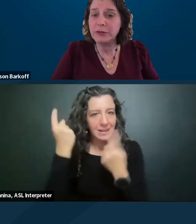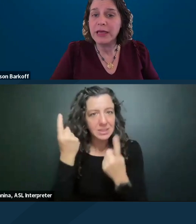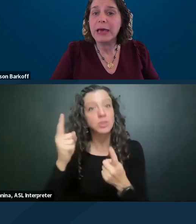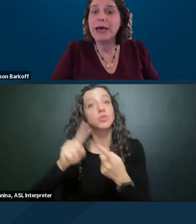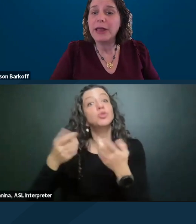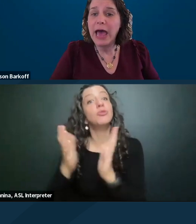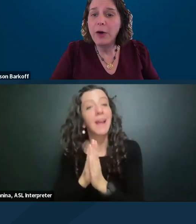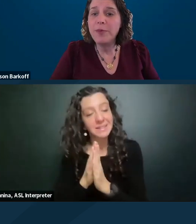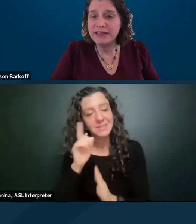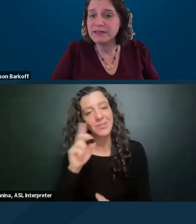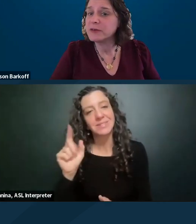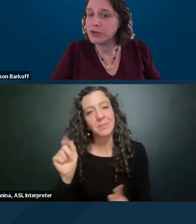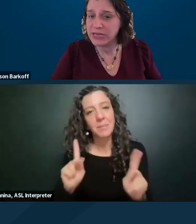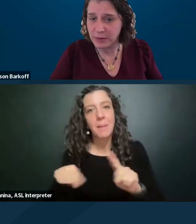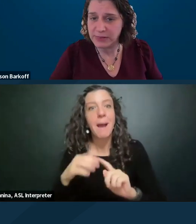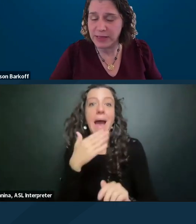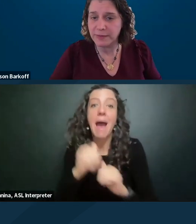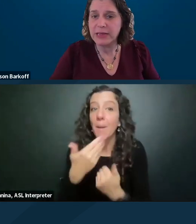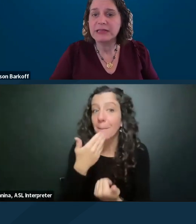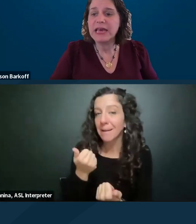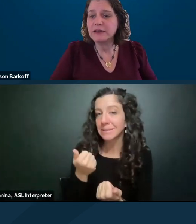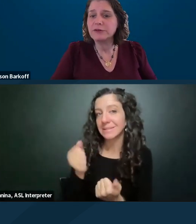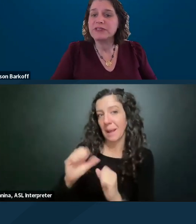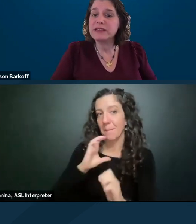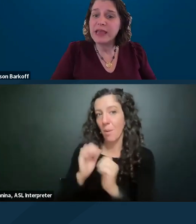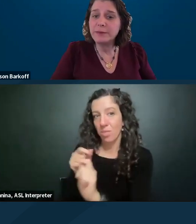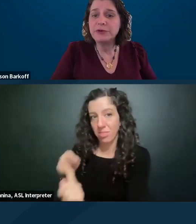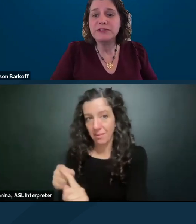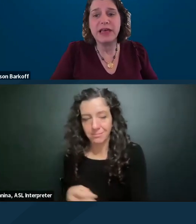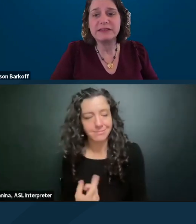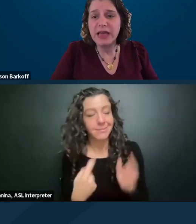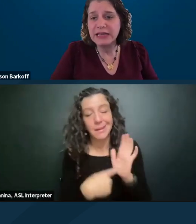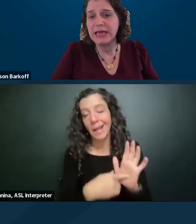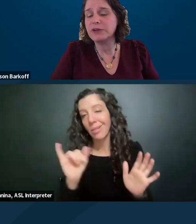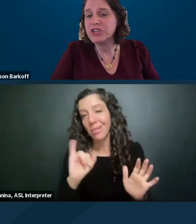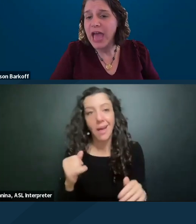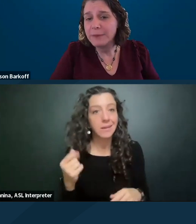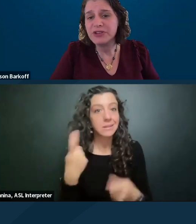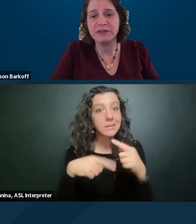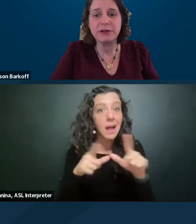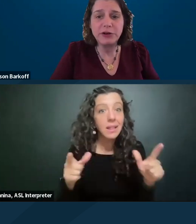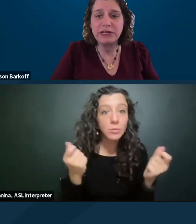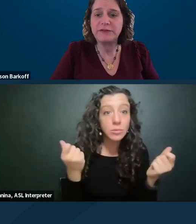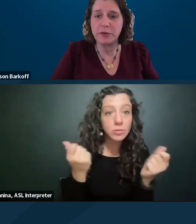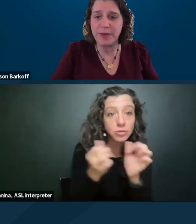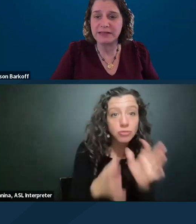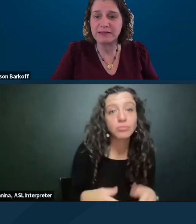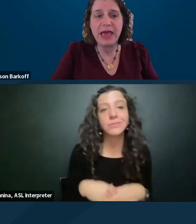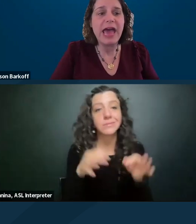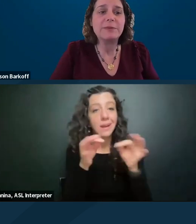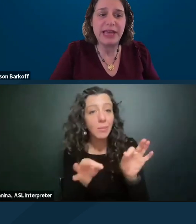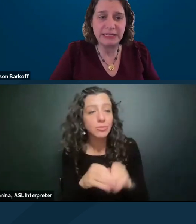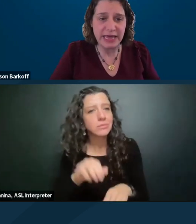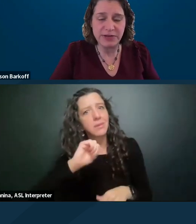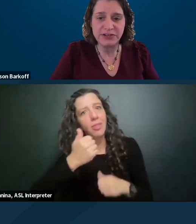disabled people about how best to communicate with them. That includes examples like sign language, captions, alternative